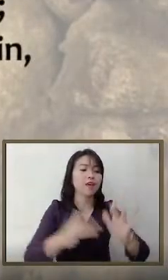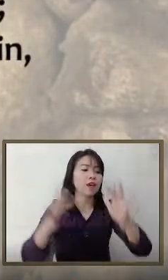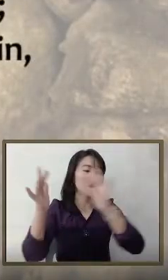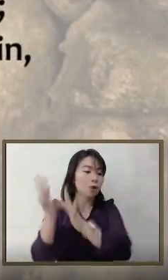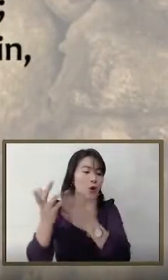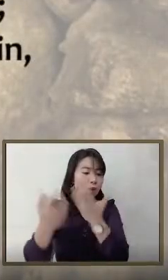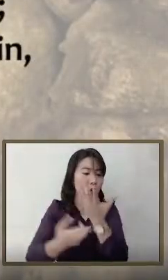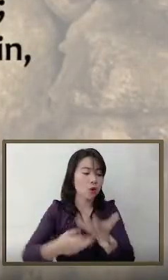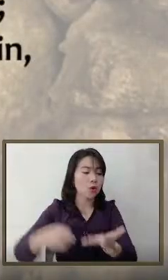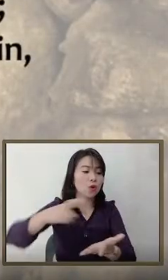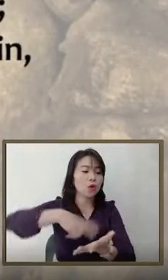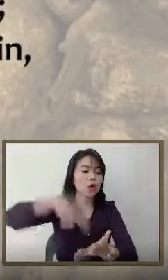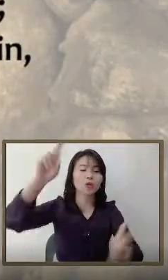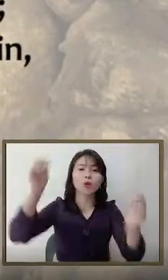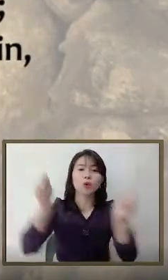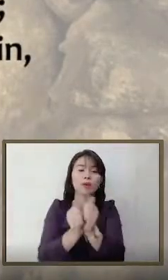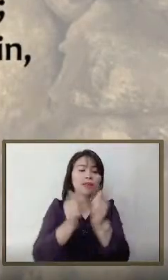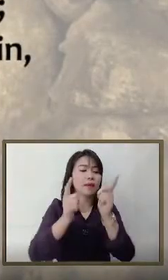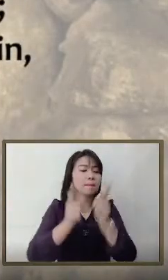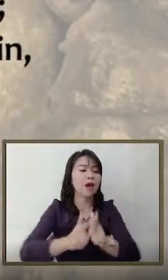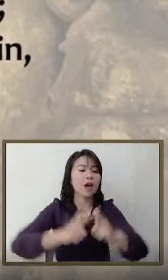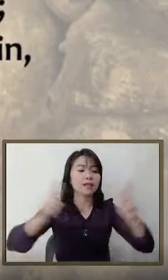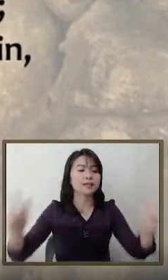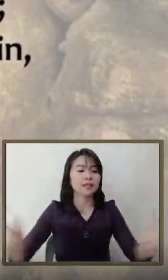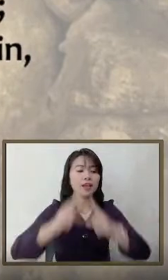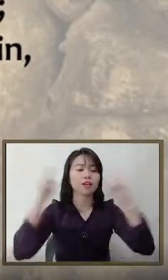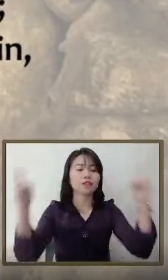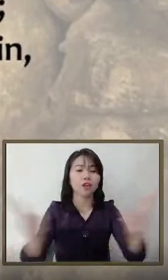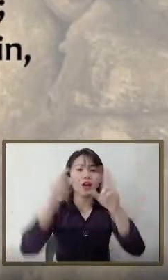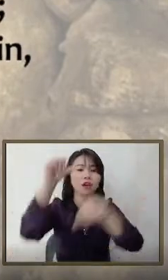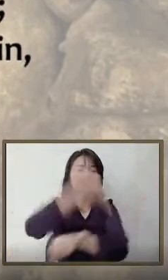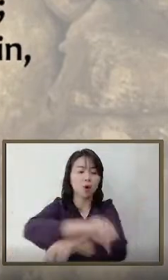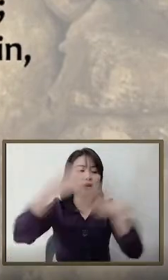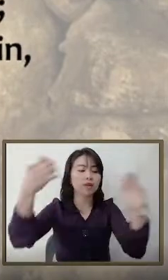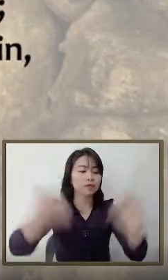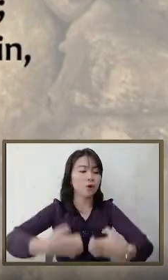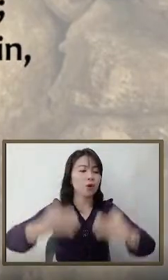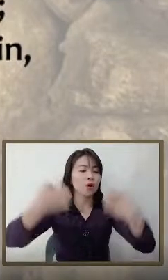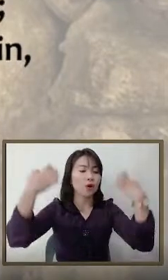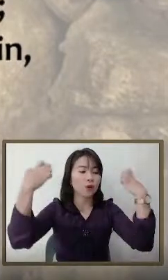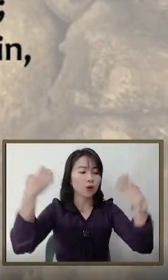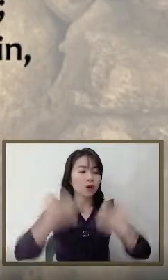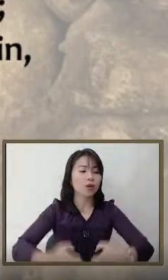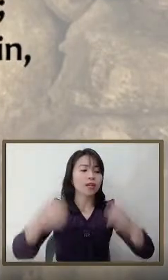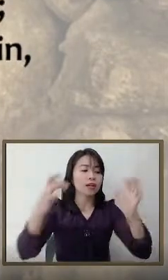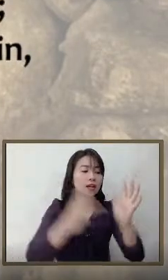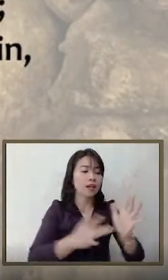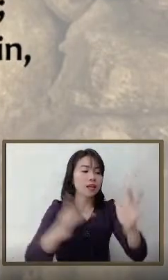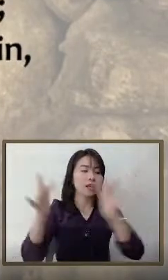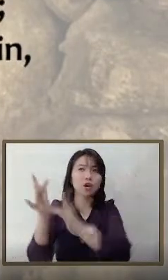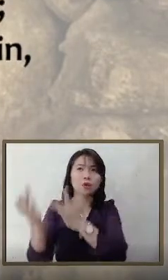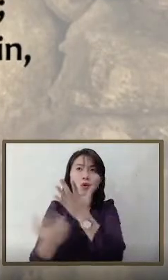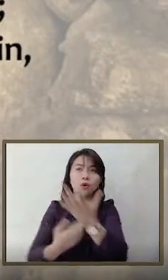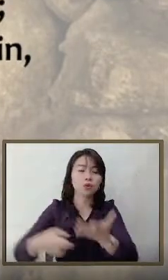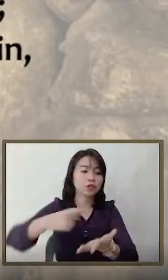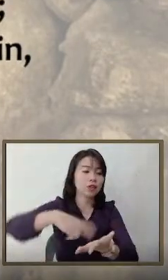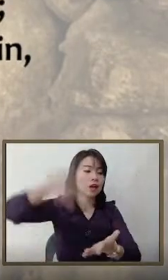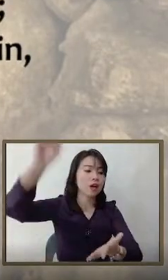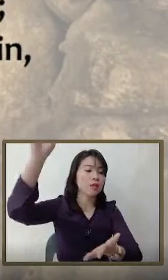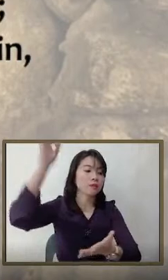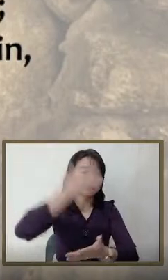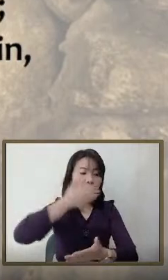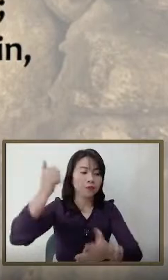he arose, with a mighty triumph for his foes. He arose